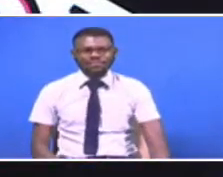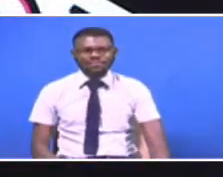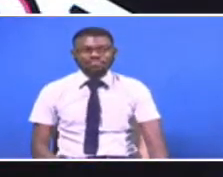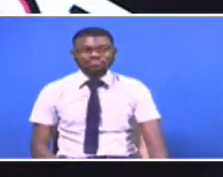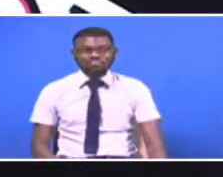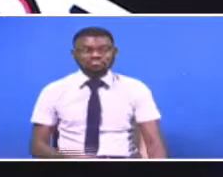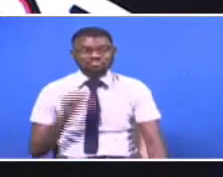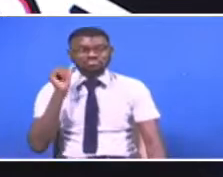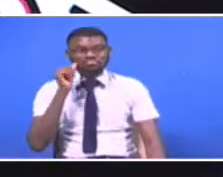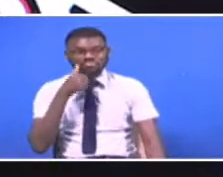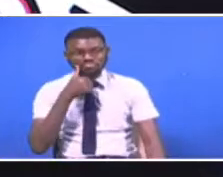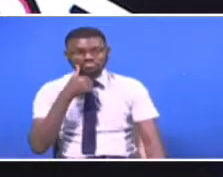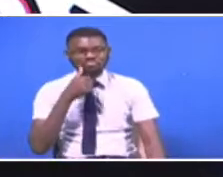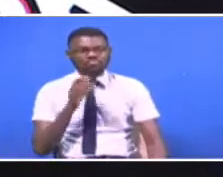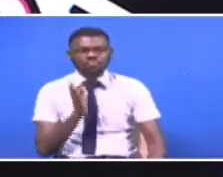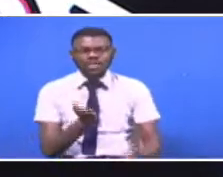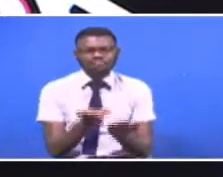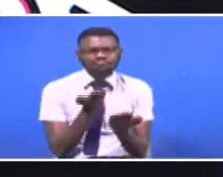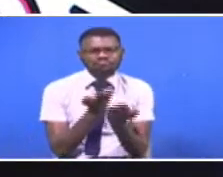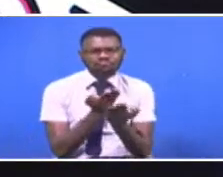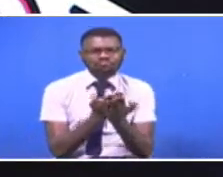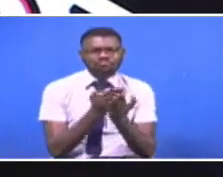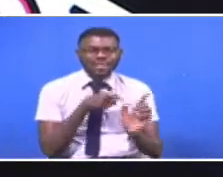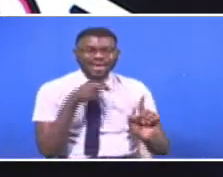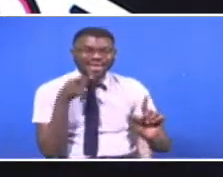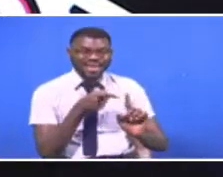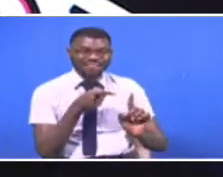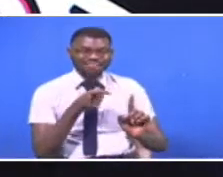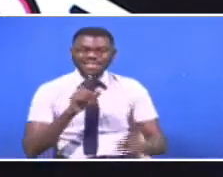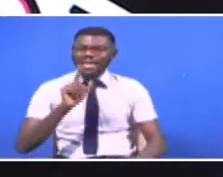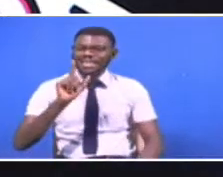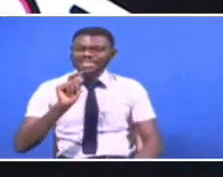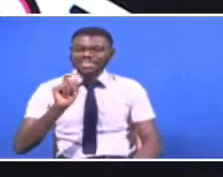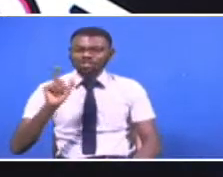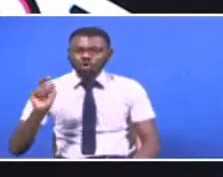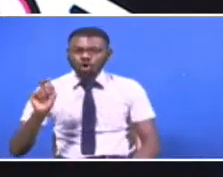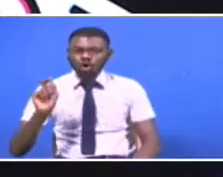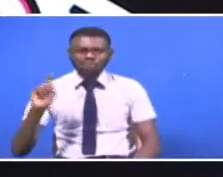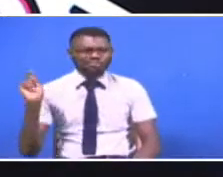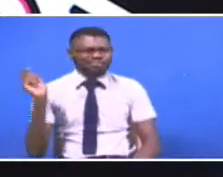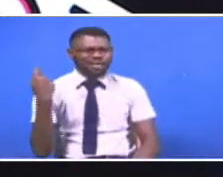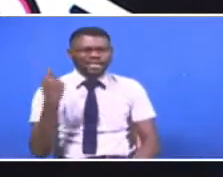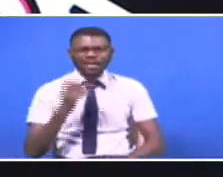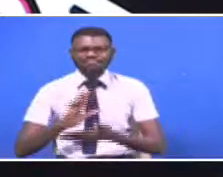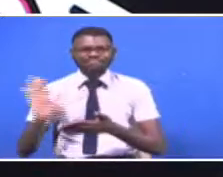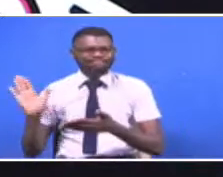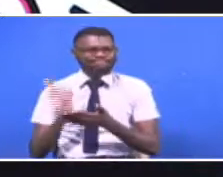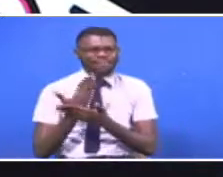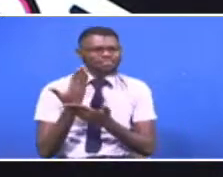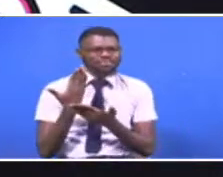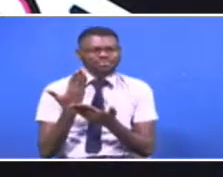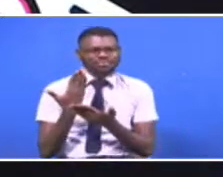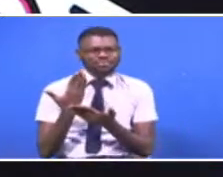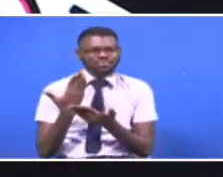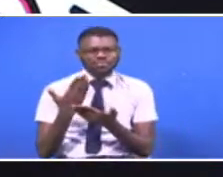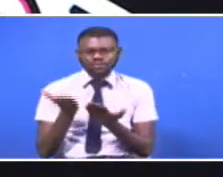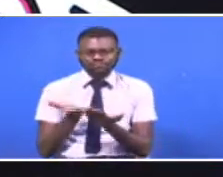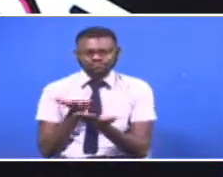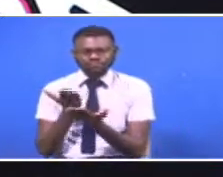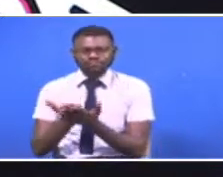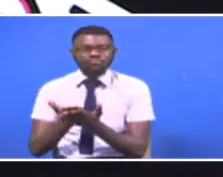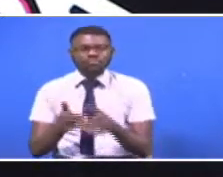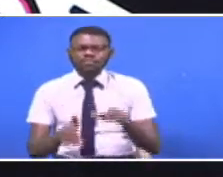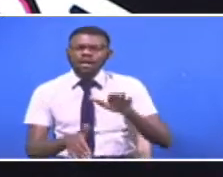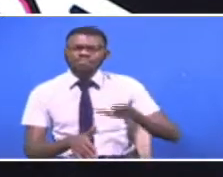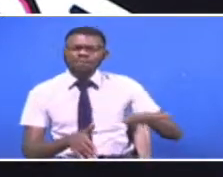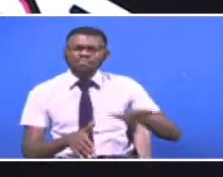Interesting news, a petition seeking to ban TikTok in Kenya has been tabled in Parliament. Now, the petitioner Bob Ndolo claims TikTok has